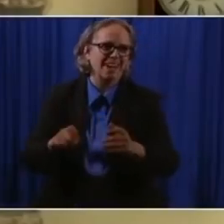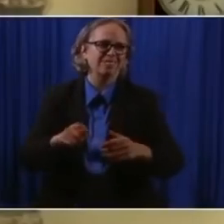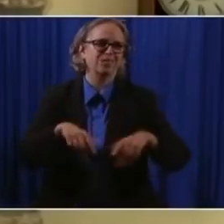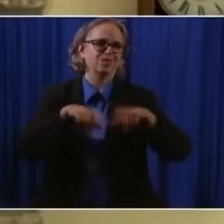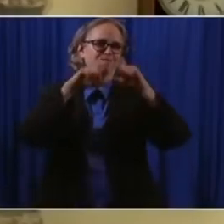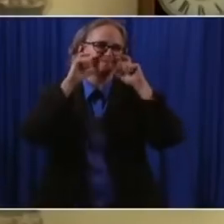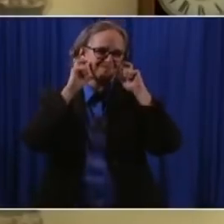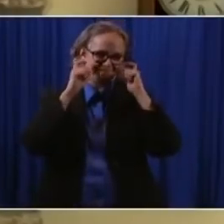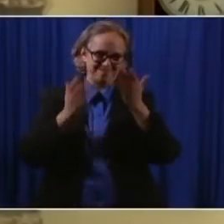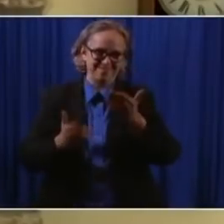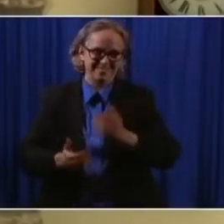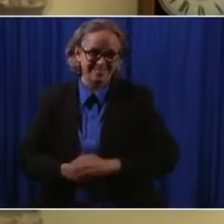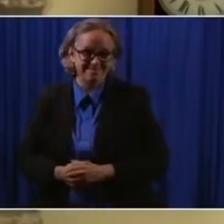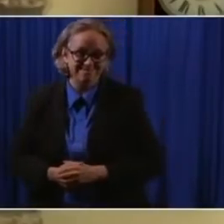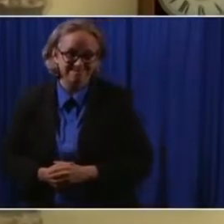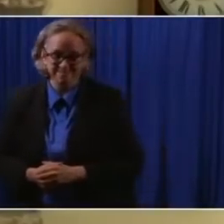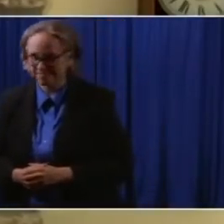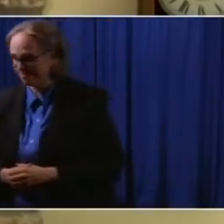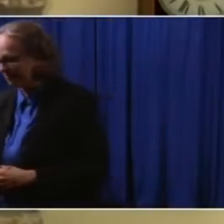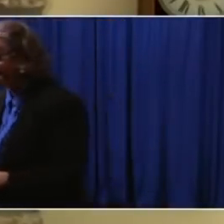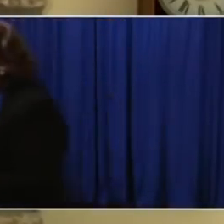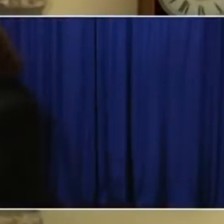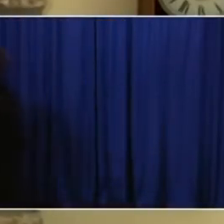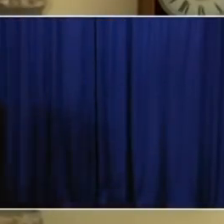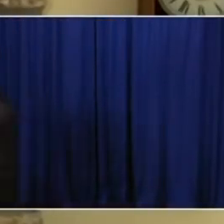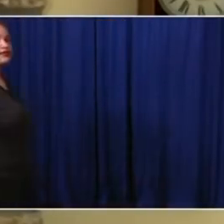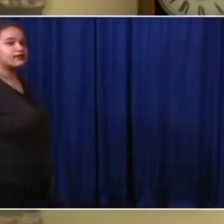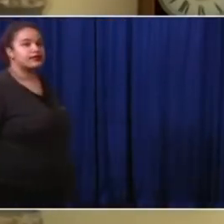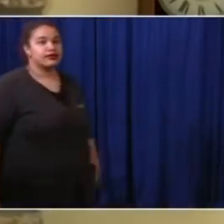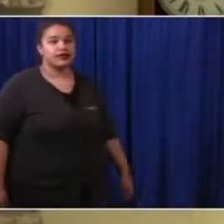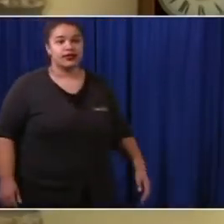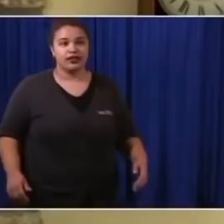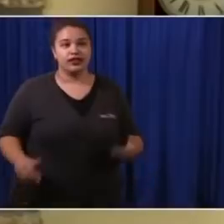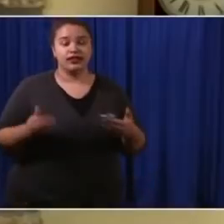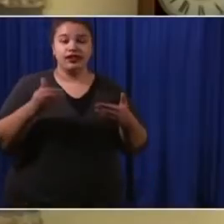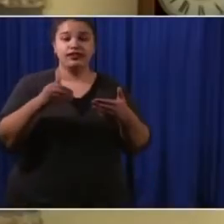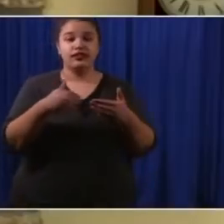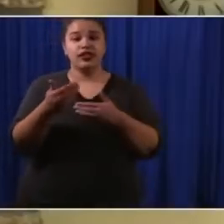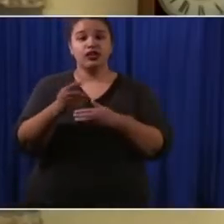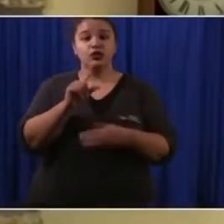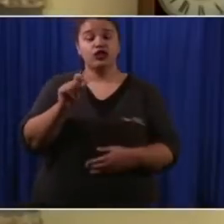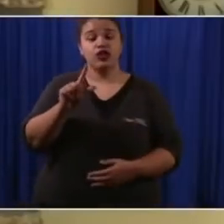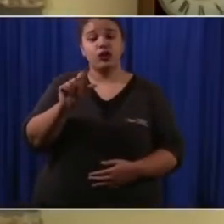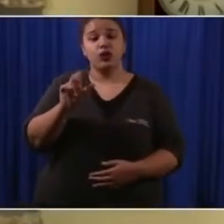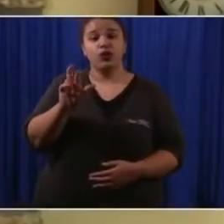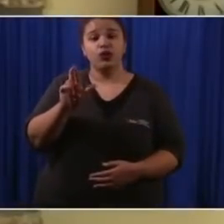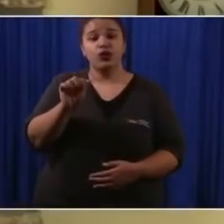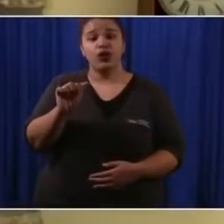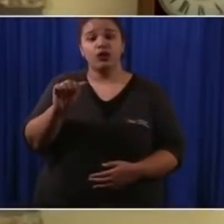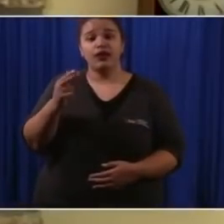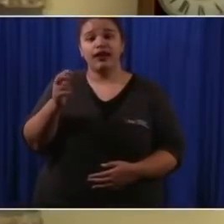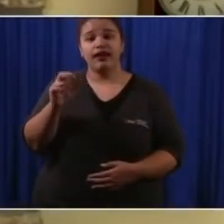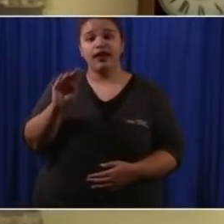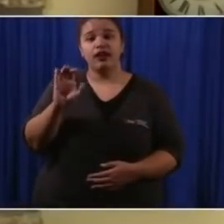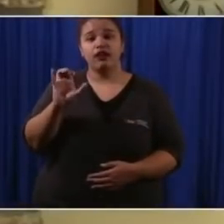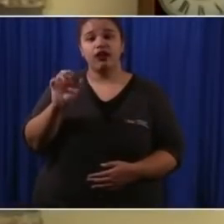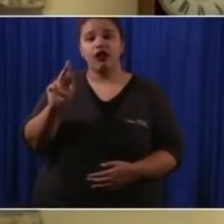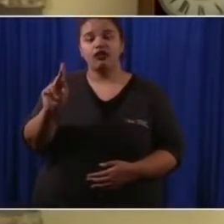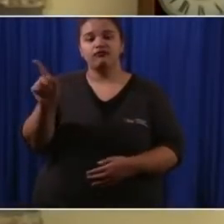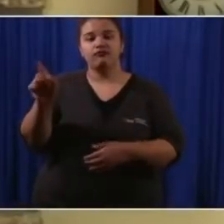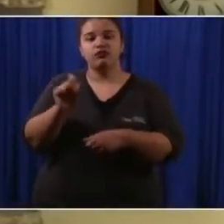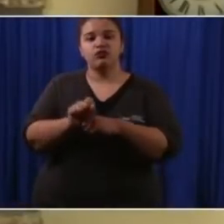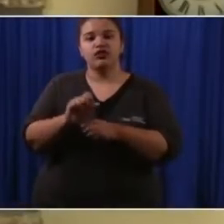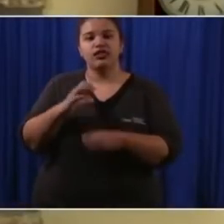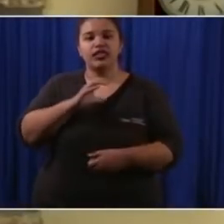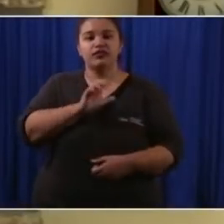Next question is from Laura Hancock at cleveland.com. Hi, Governor. Just wanted to